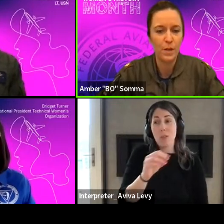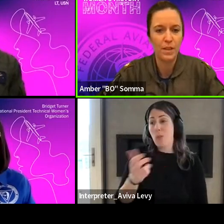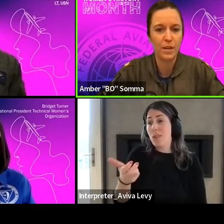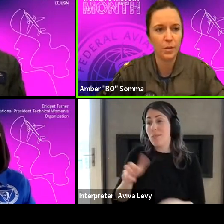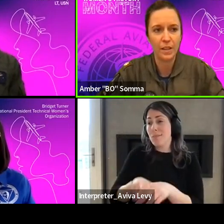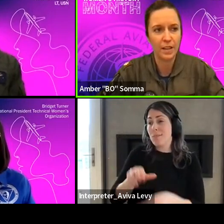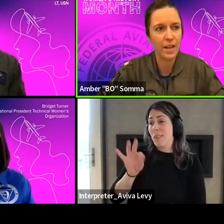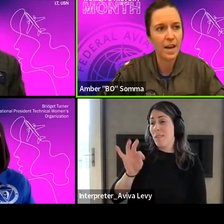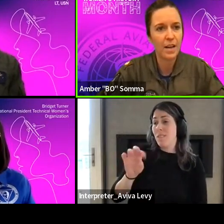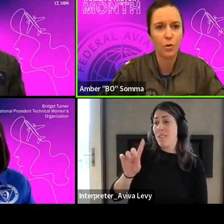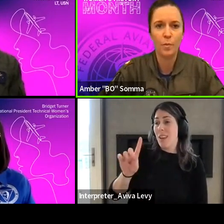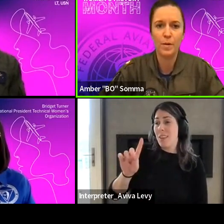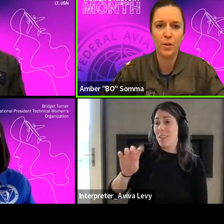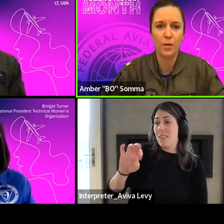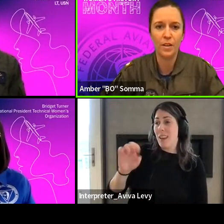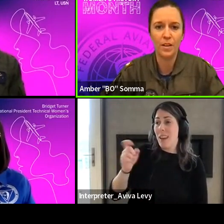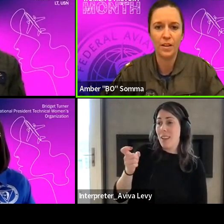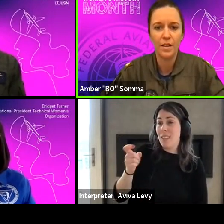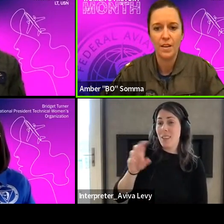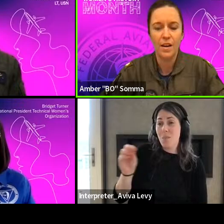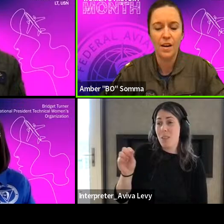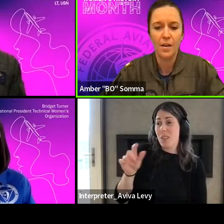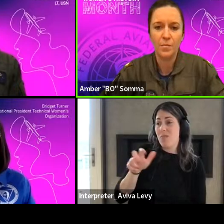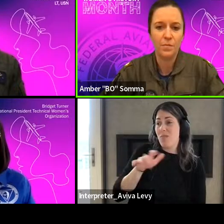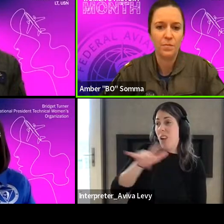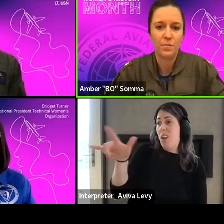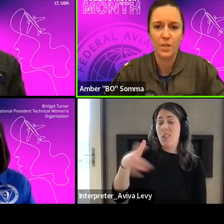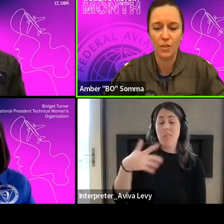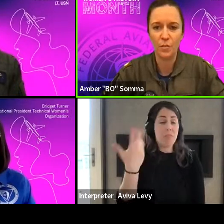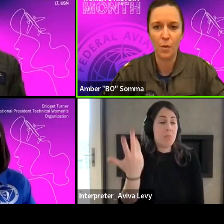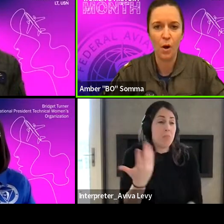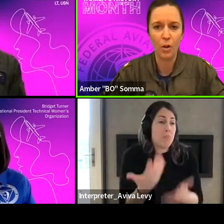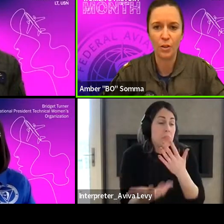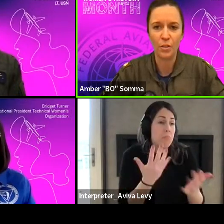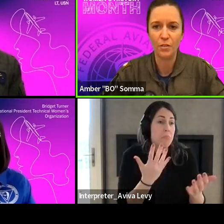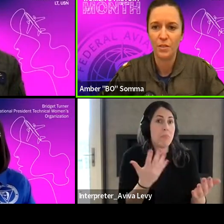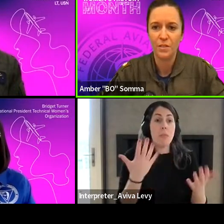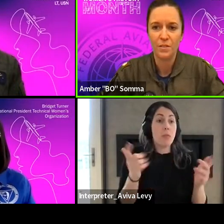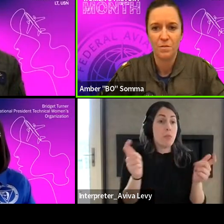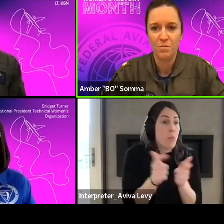or big company like that, or maybe going, you know,